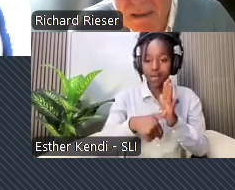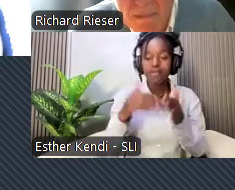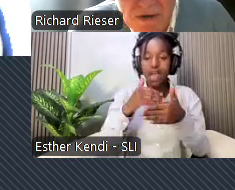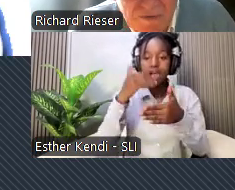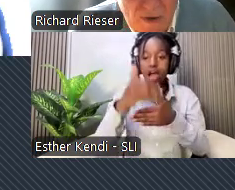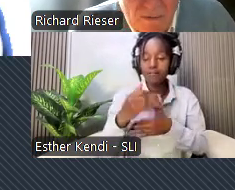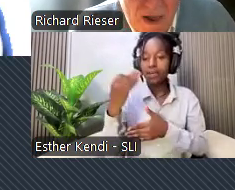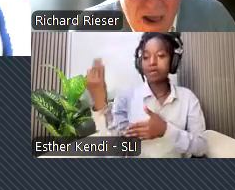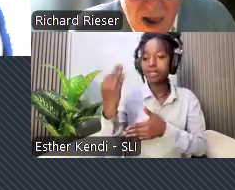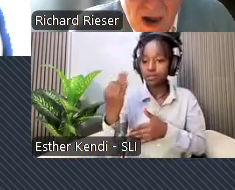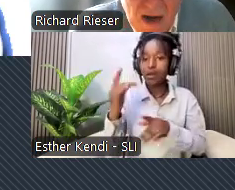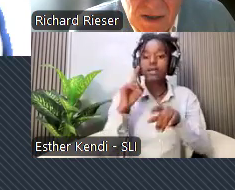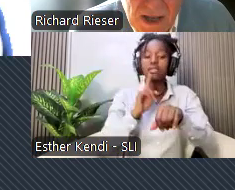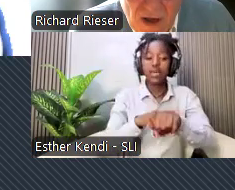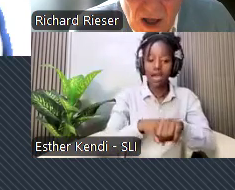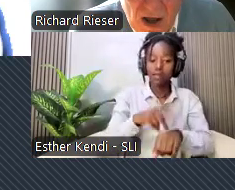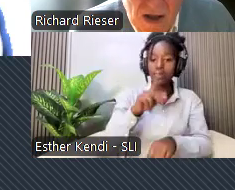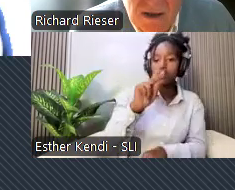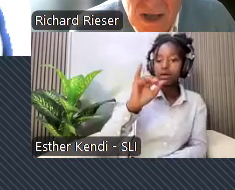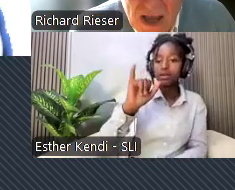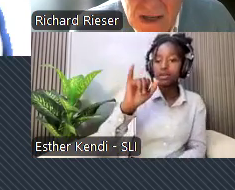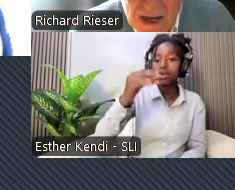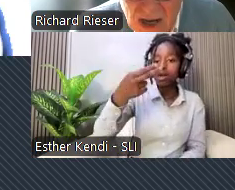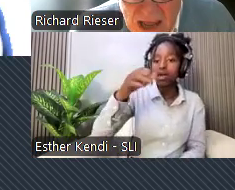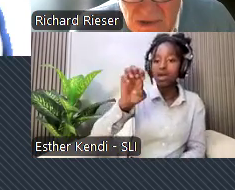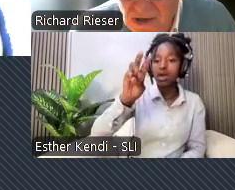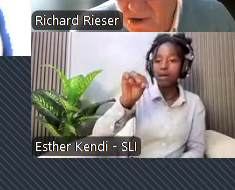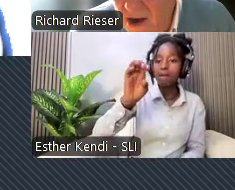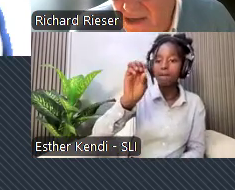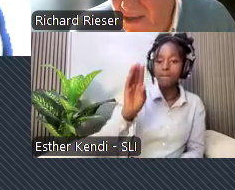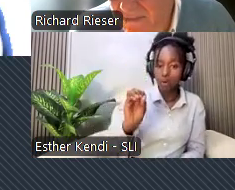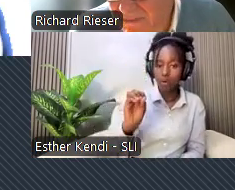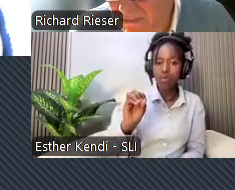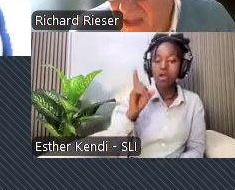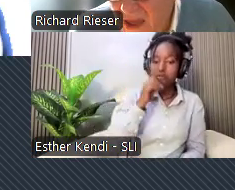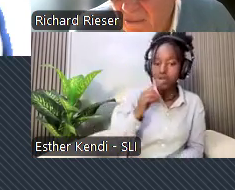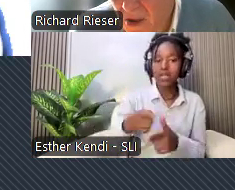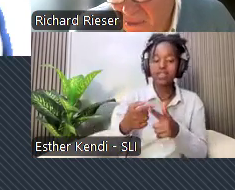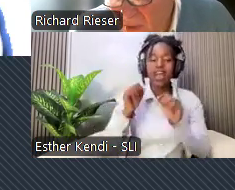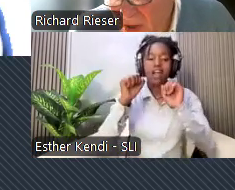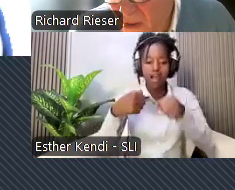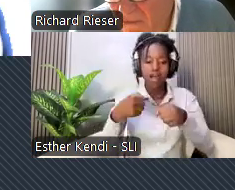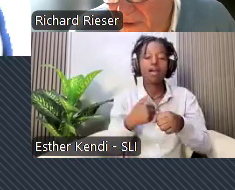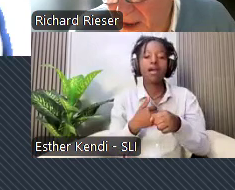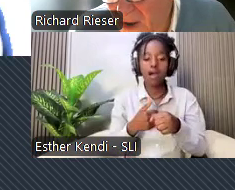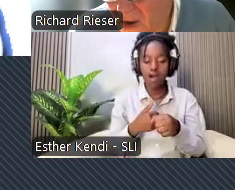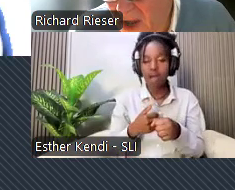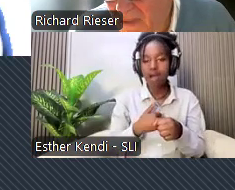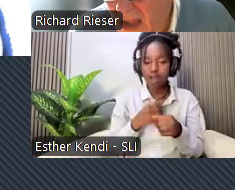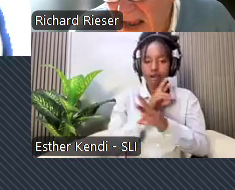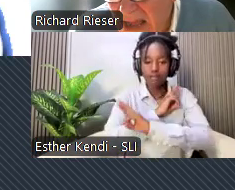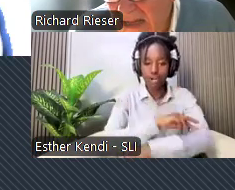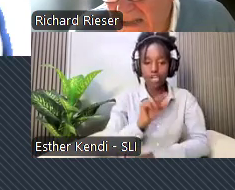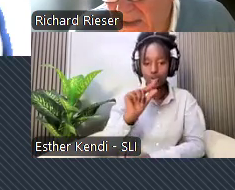after Kihembo's film to give our signers and our captioners a rest. But we'll go on for a bit